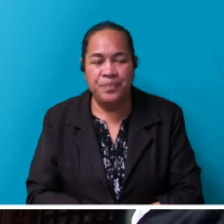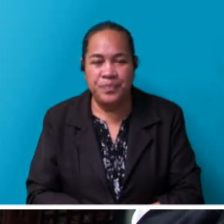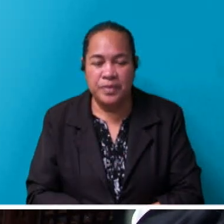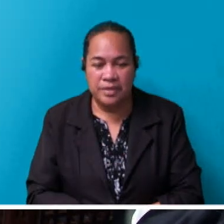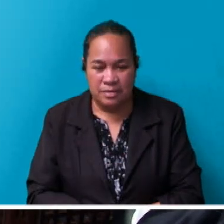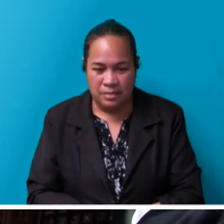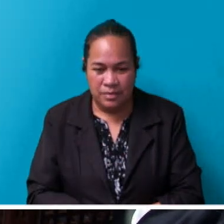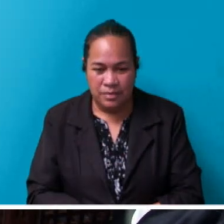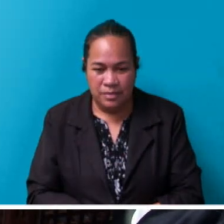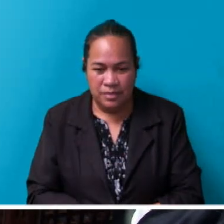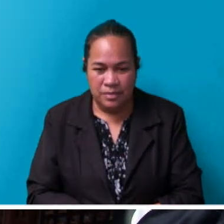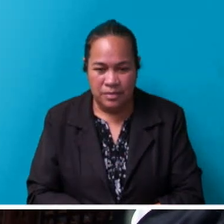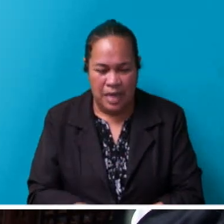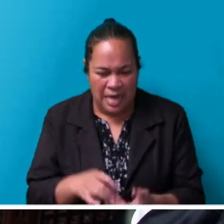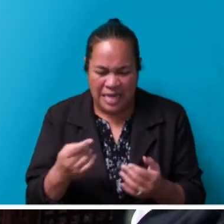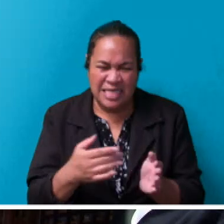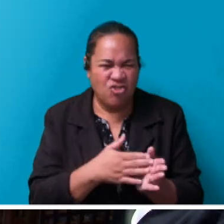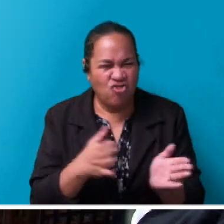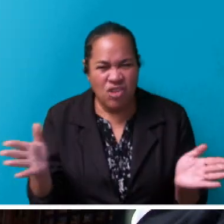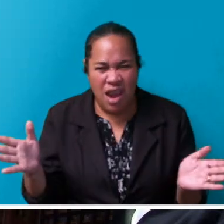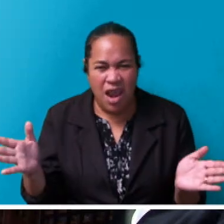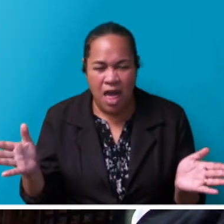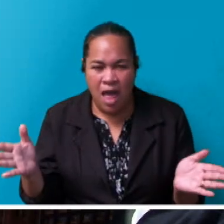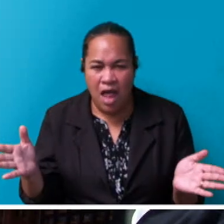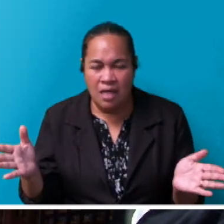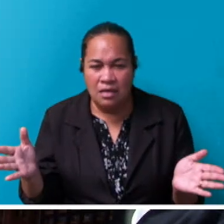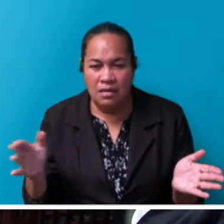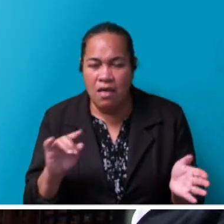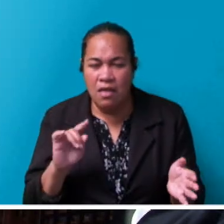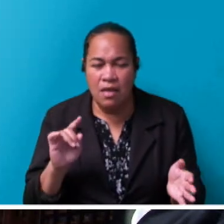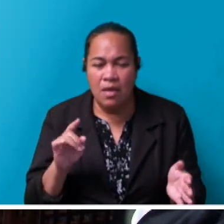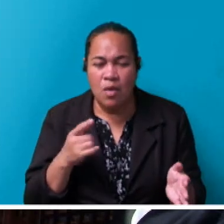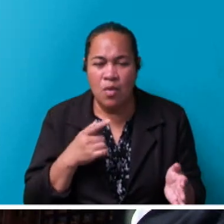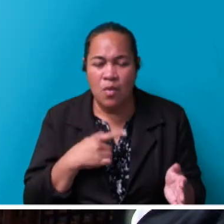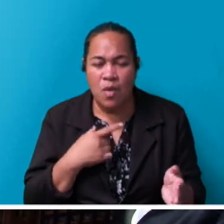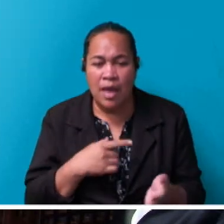out now, it's very general. First, given that